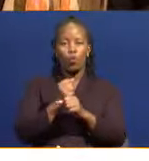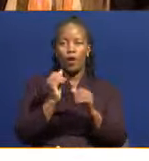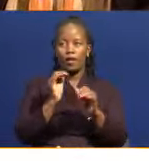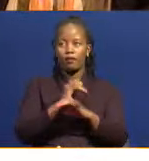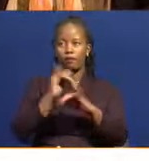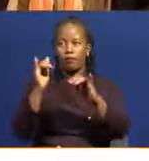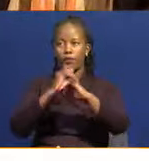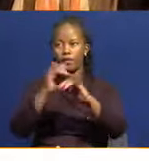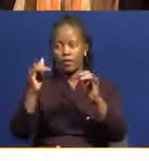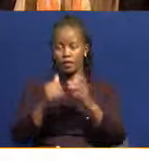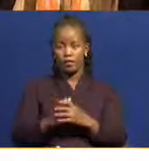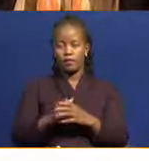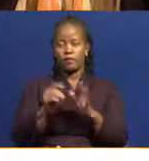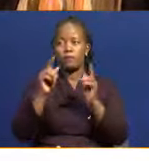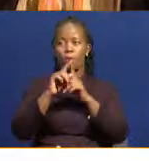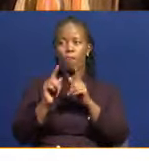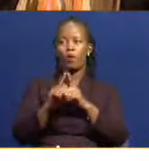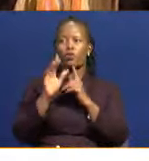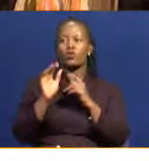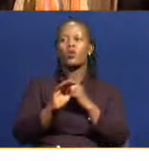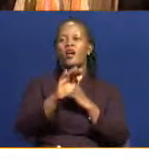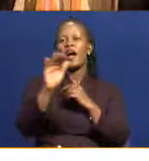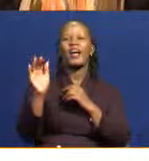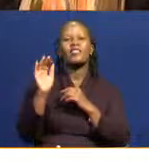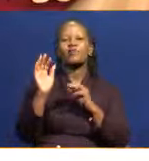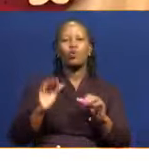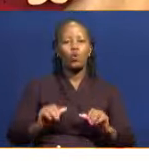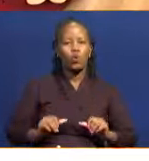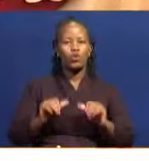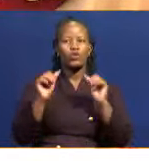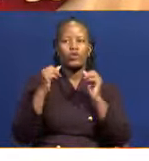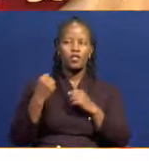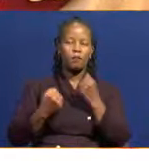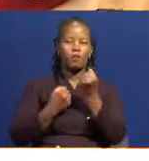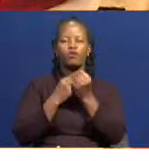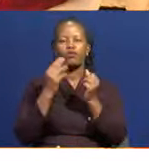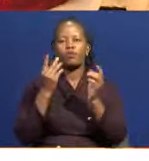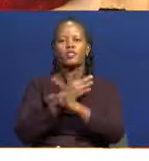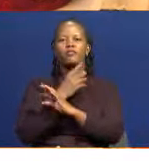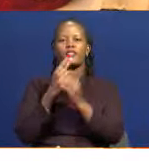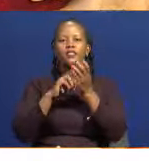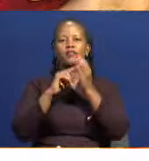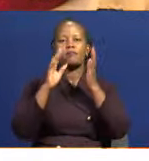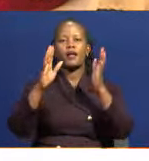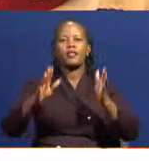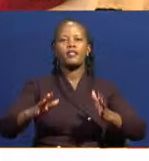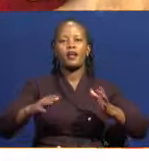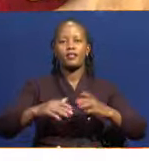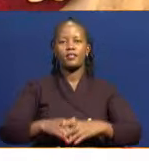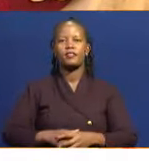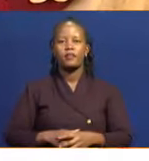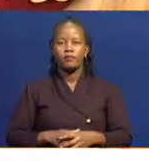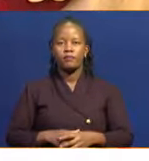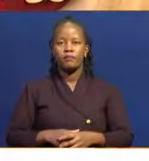The President of the Supreme Court urged continued support from Development Partners.